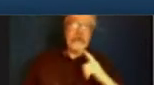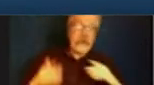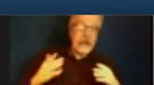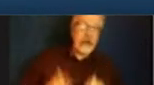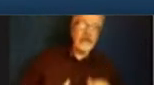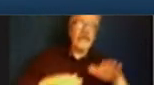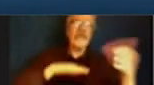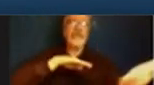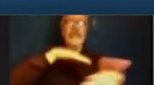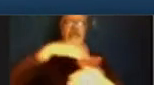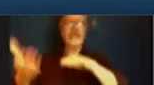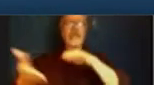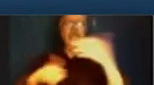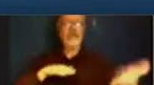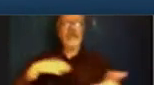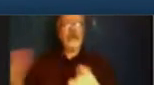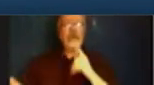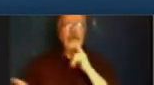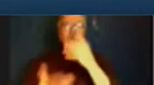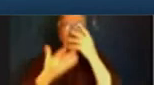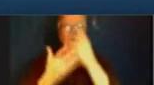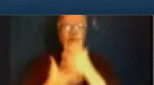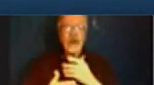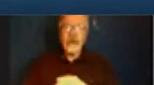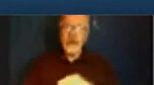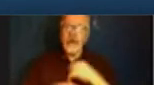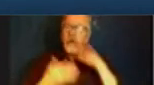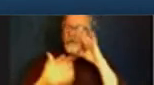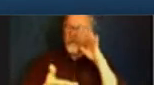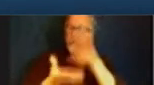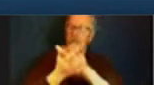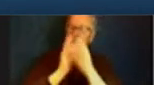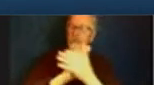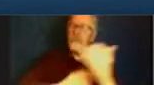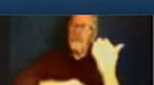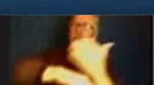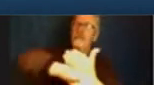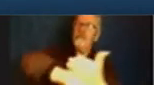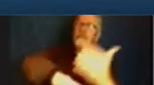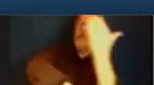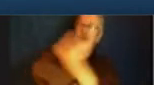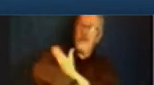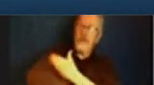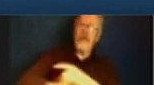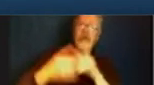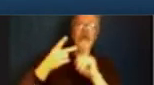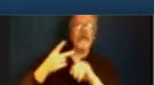improves. On the school and the mandate for students, the state